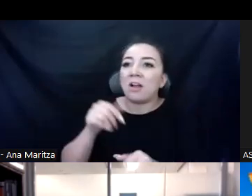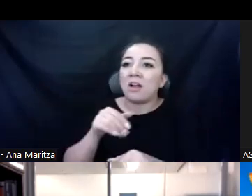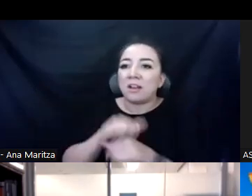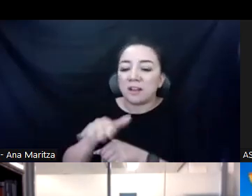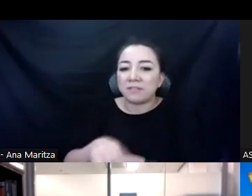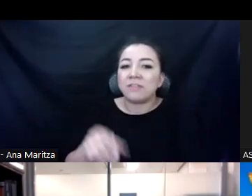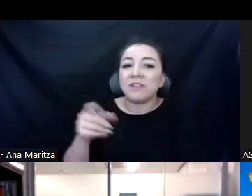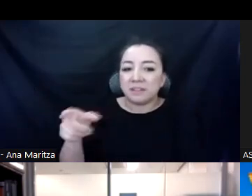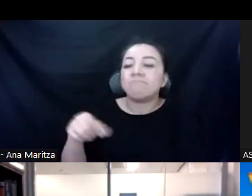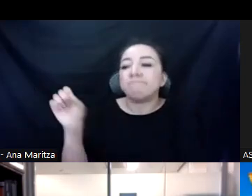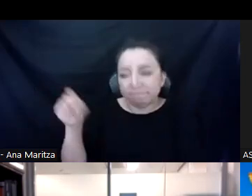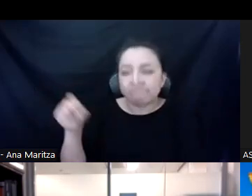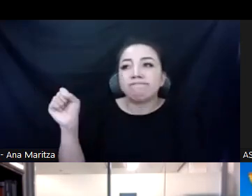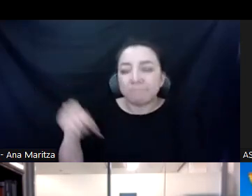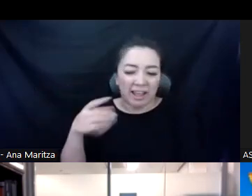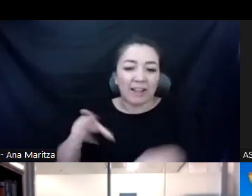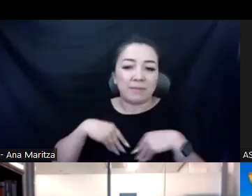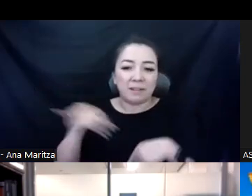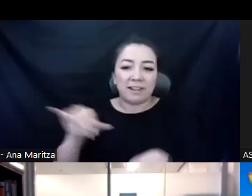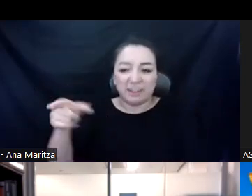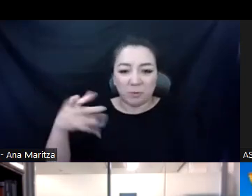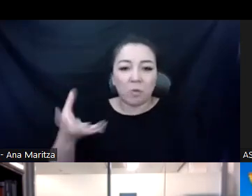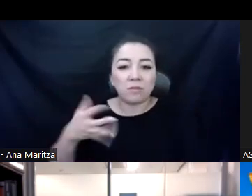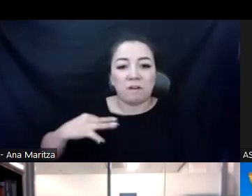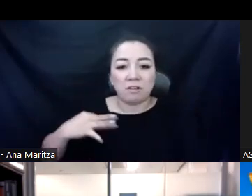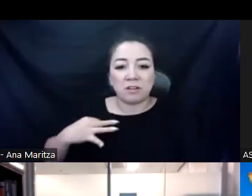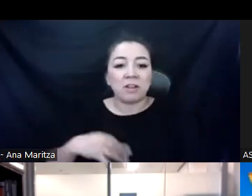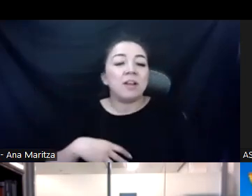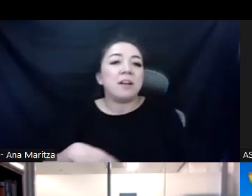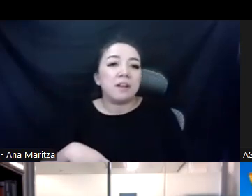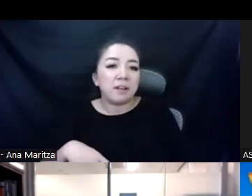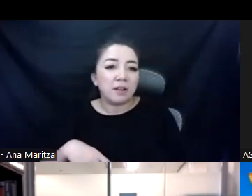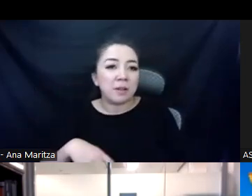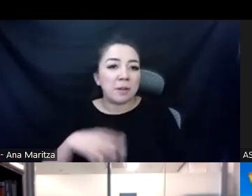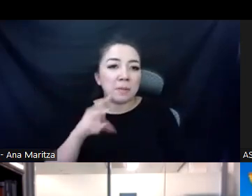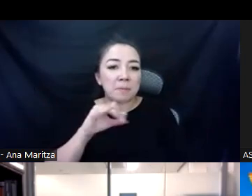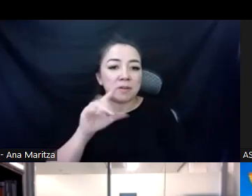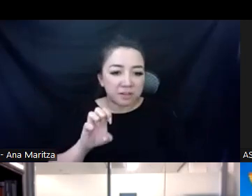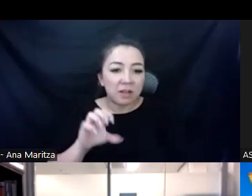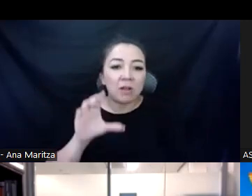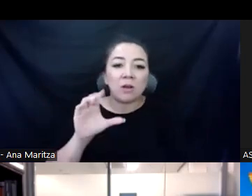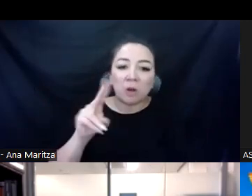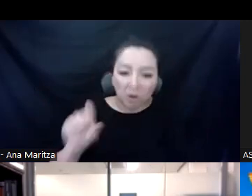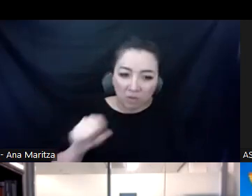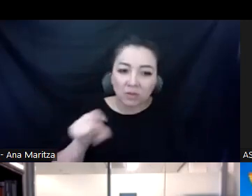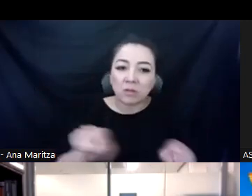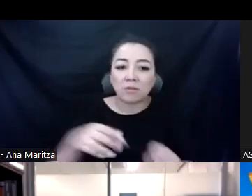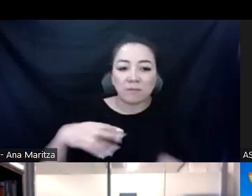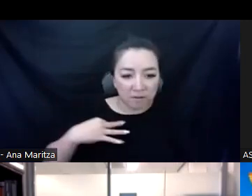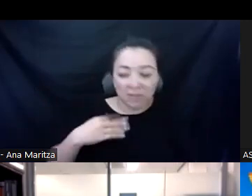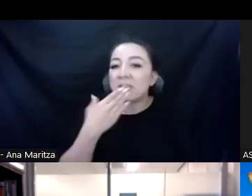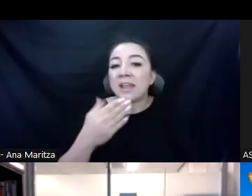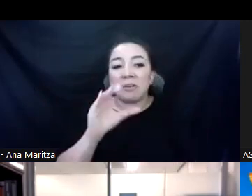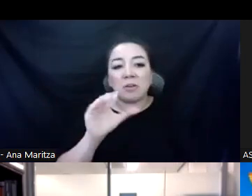that as volunteering. Okay, different ways people I like. Michelle Johnson. Carlos has also volunteered. Thank you,